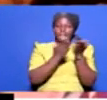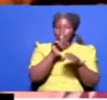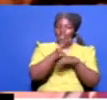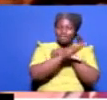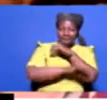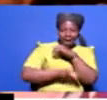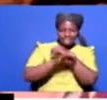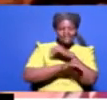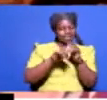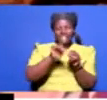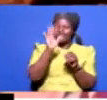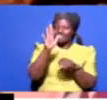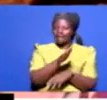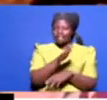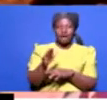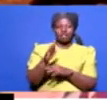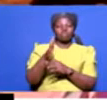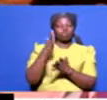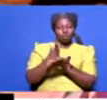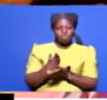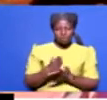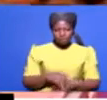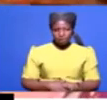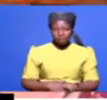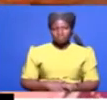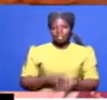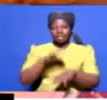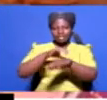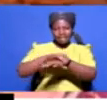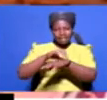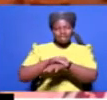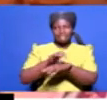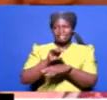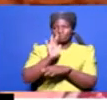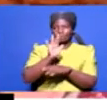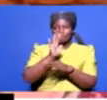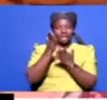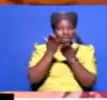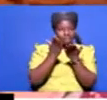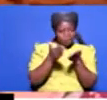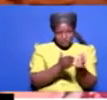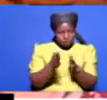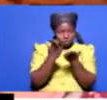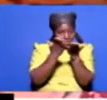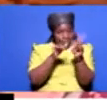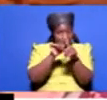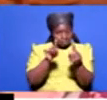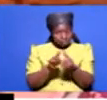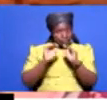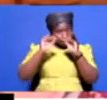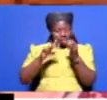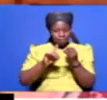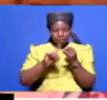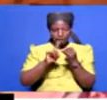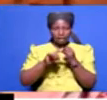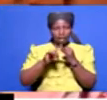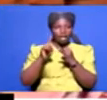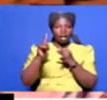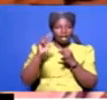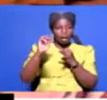back, earning the profound privilege to serve as a teacher, lawmaker, cabinet